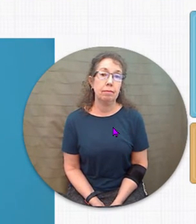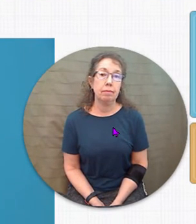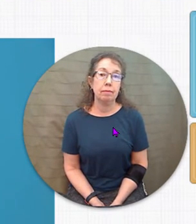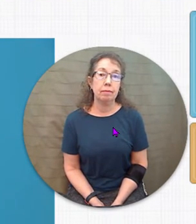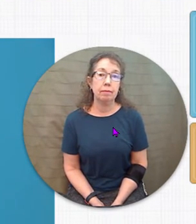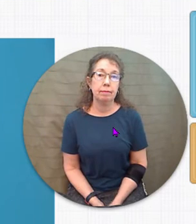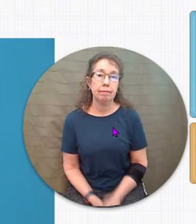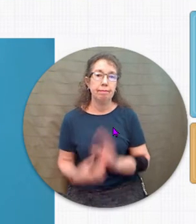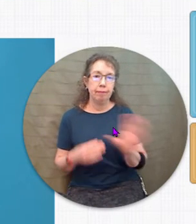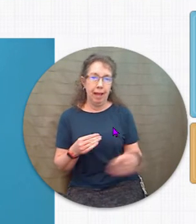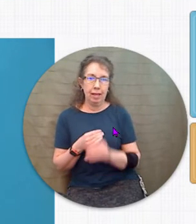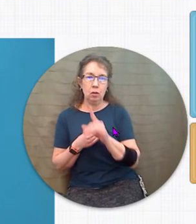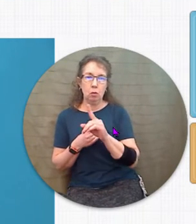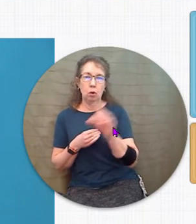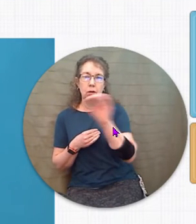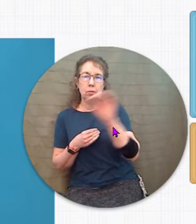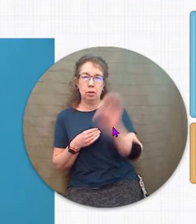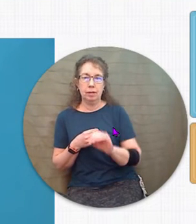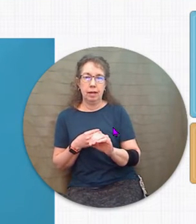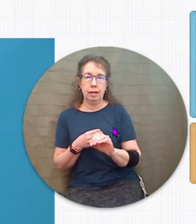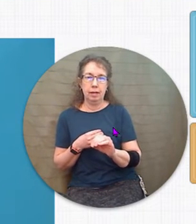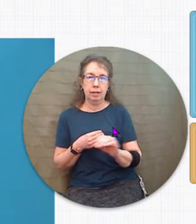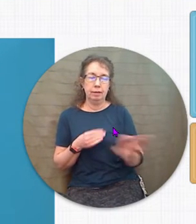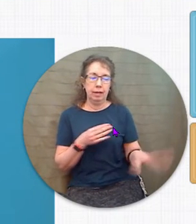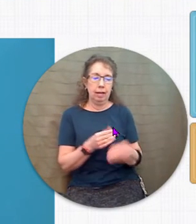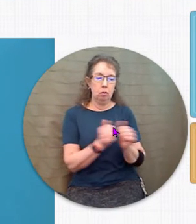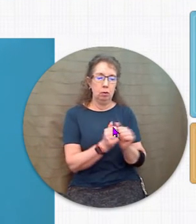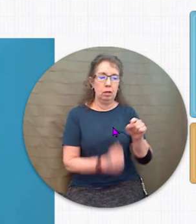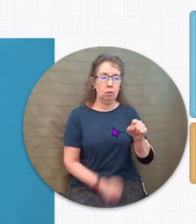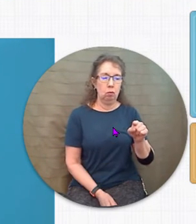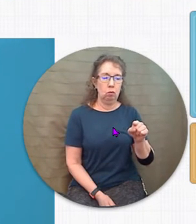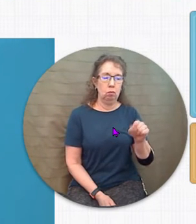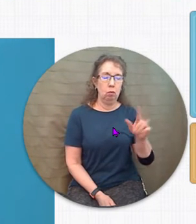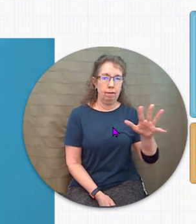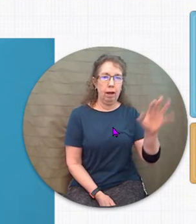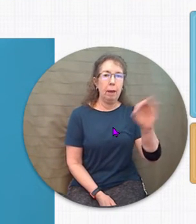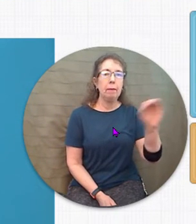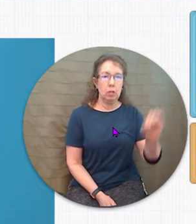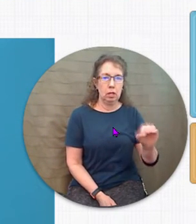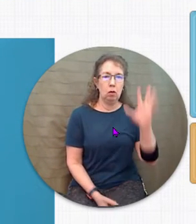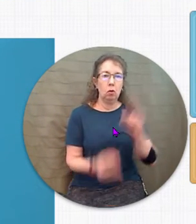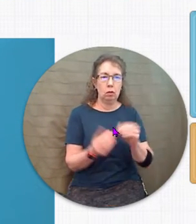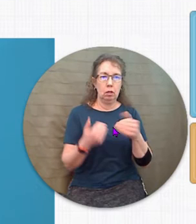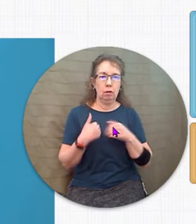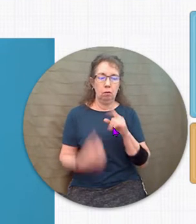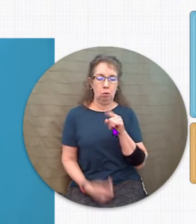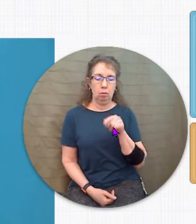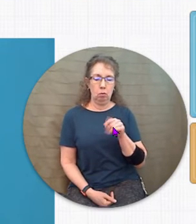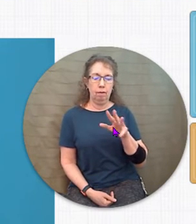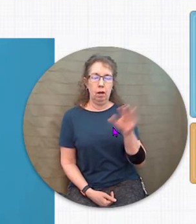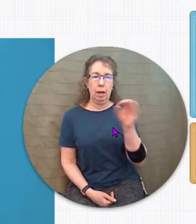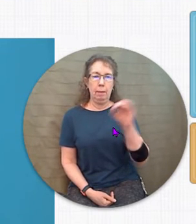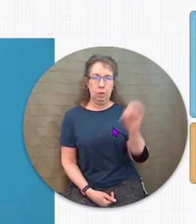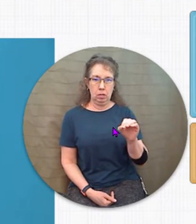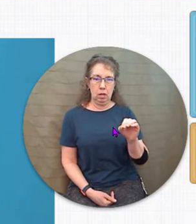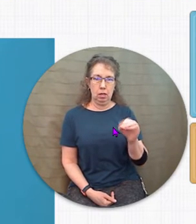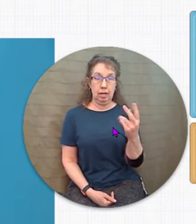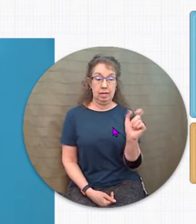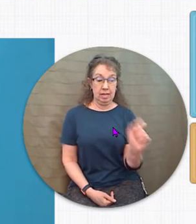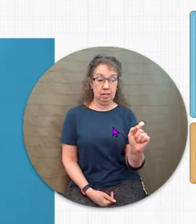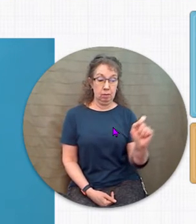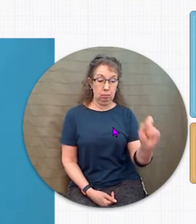because I added 1% to 0.5%, so I had 1.5%, and then I moved the decimal back 2